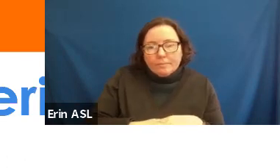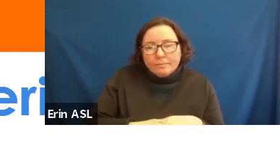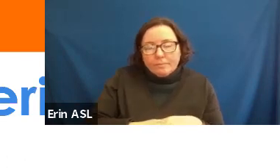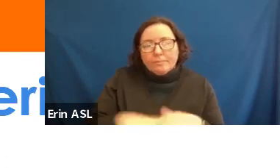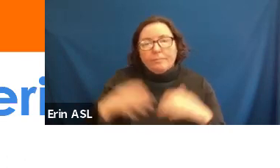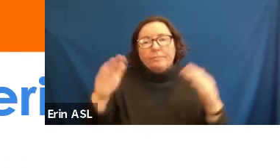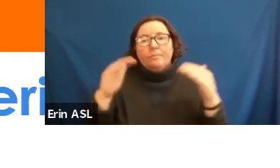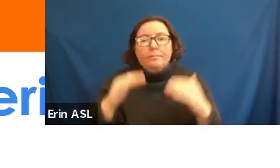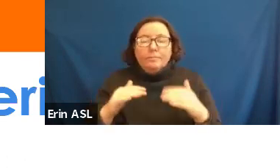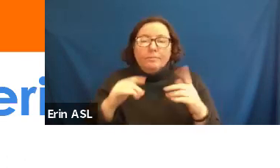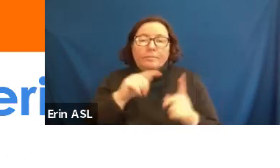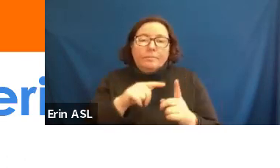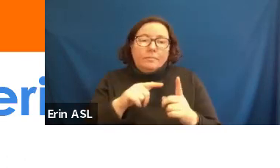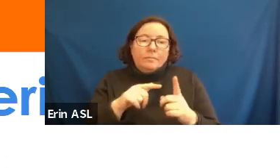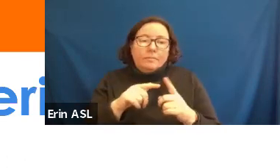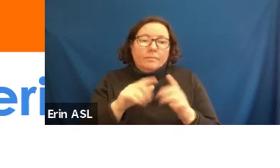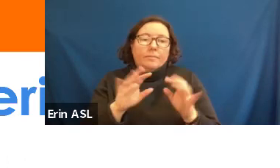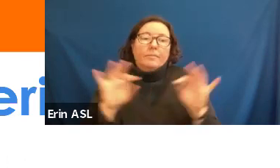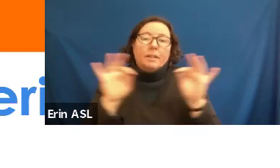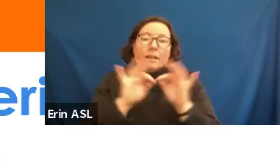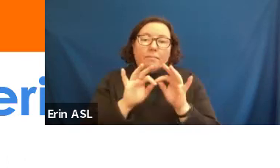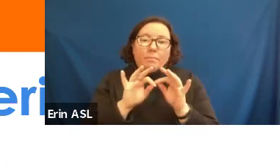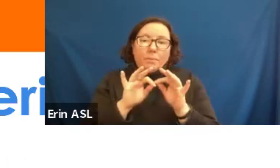main takeaways or key takeaways here.